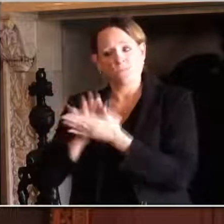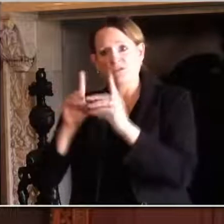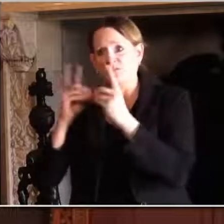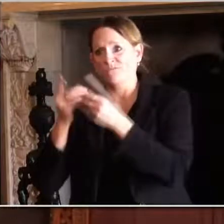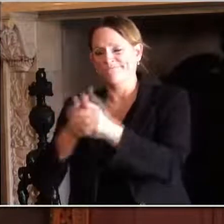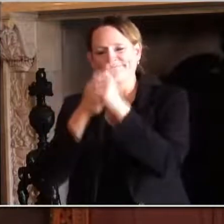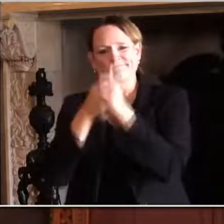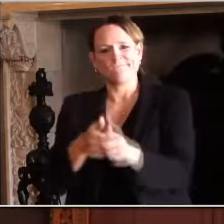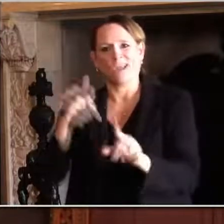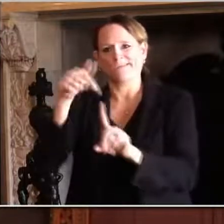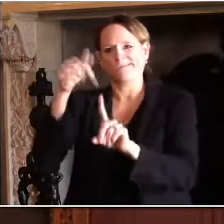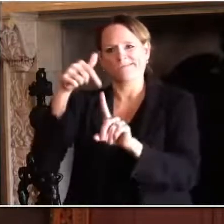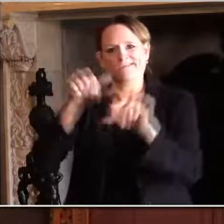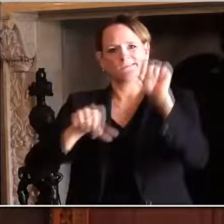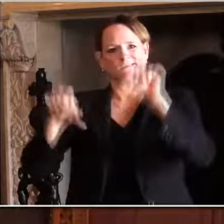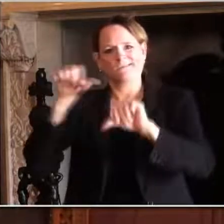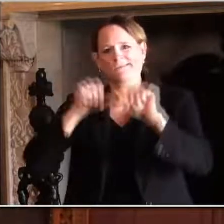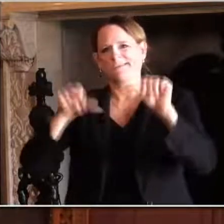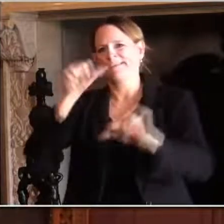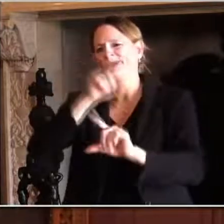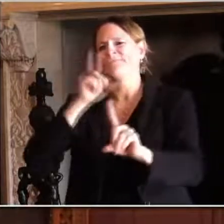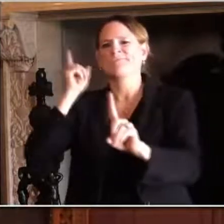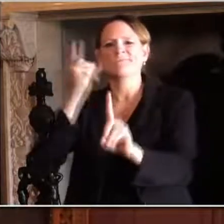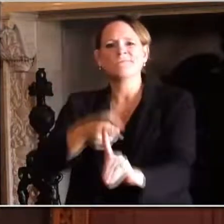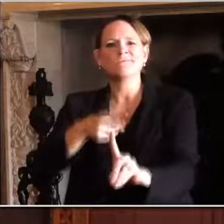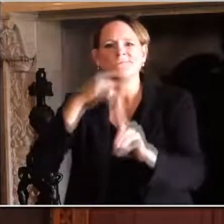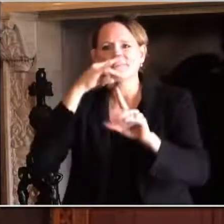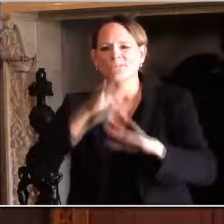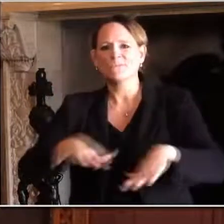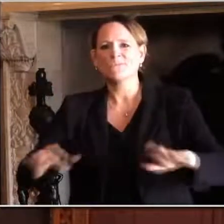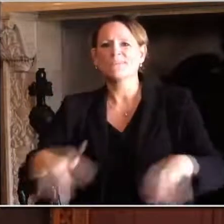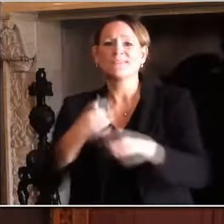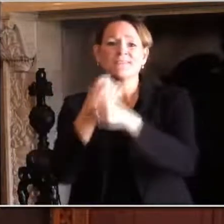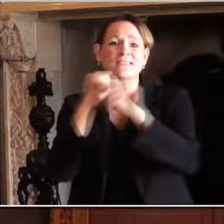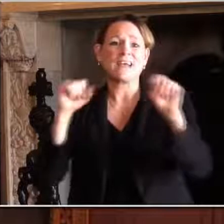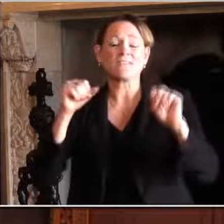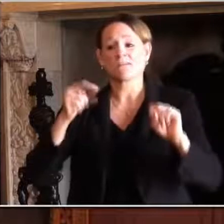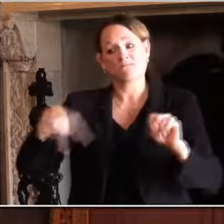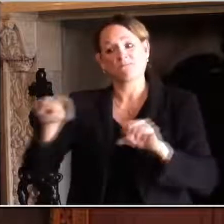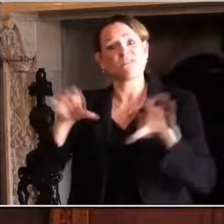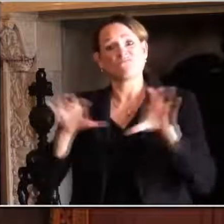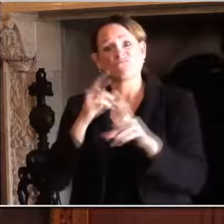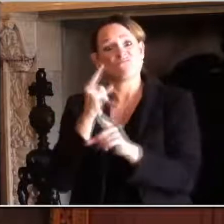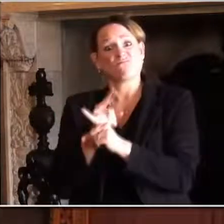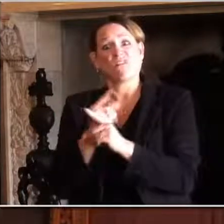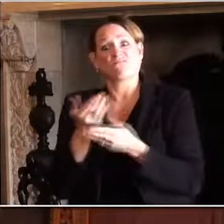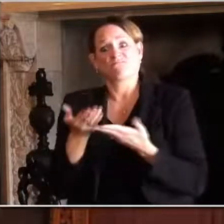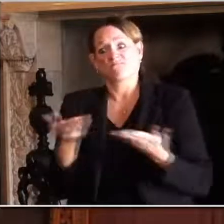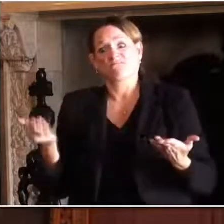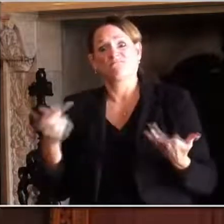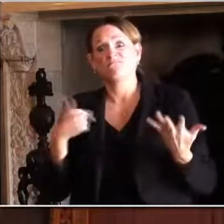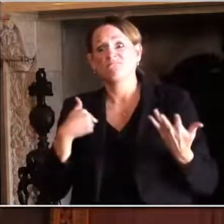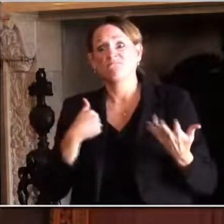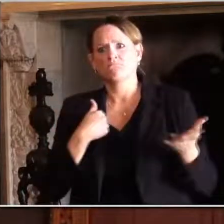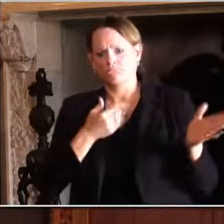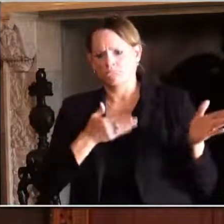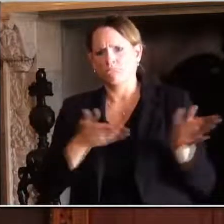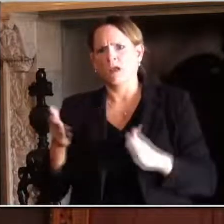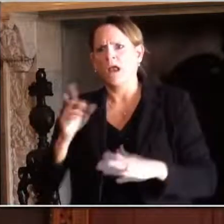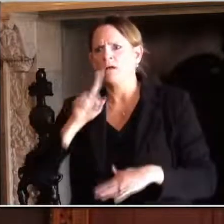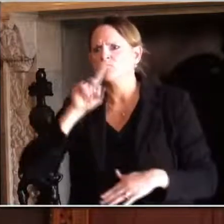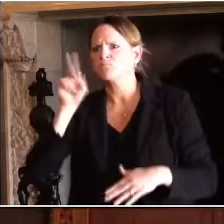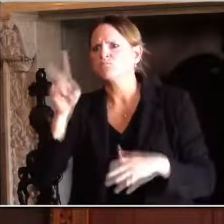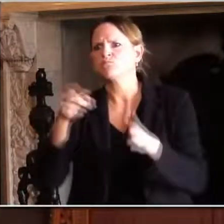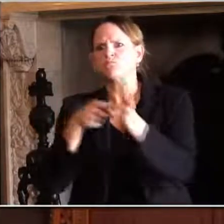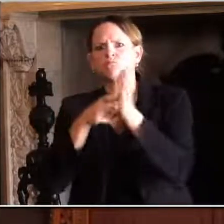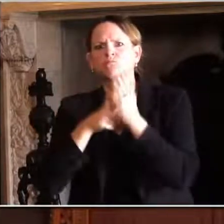the appropriate way of looking at it. So I really don't have any plan to do that and standardize